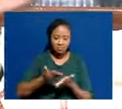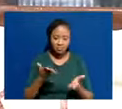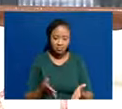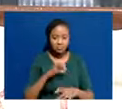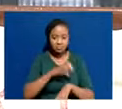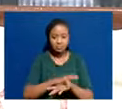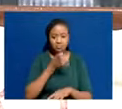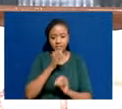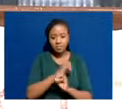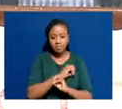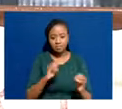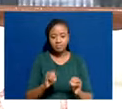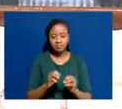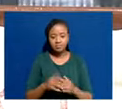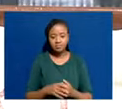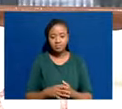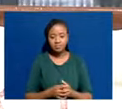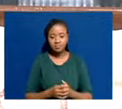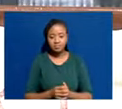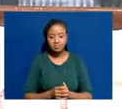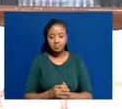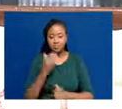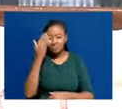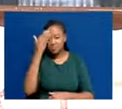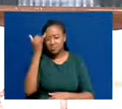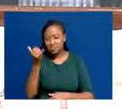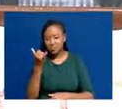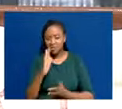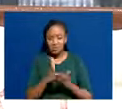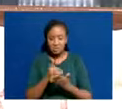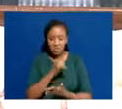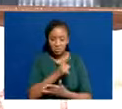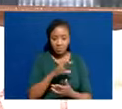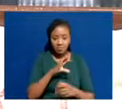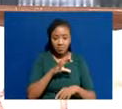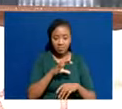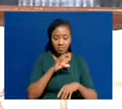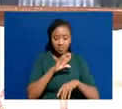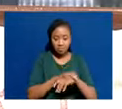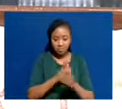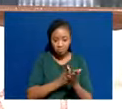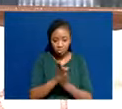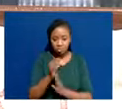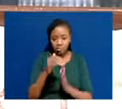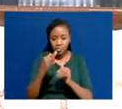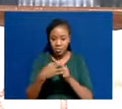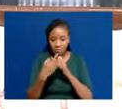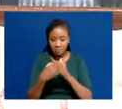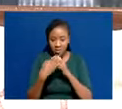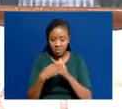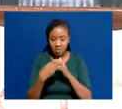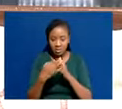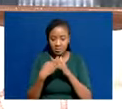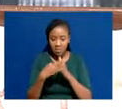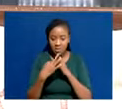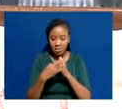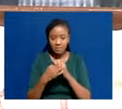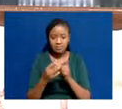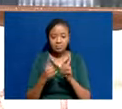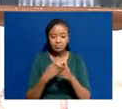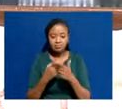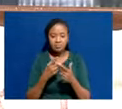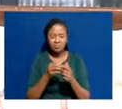have been saying they don't have water for a long time. Yeah. Why? Part of it goes through Kibra, and it's been infiltrated. We have more